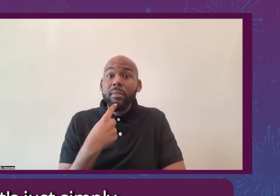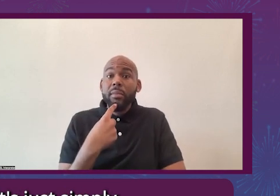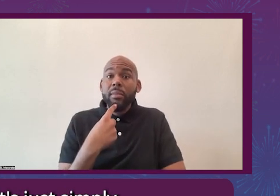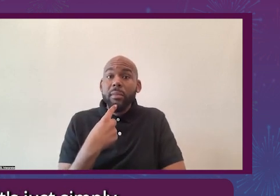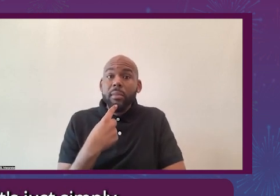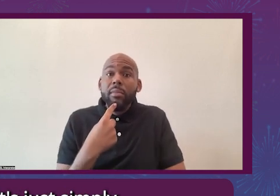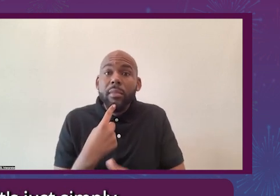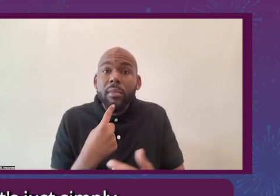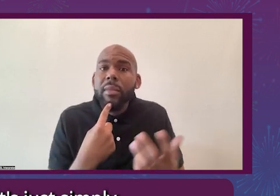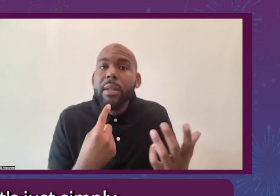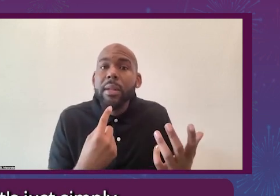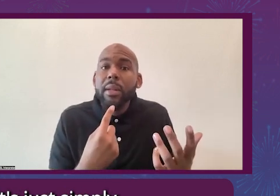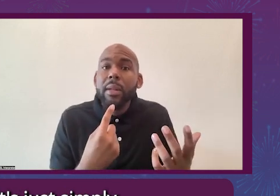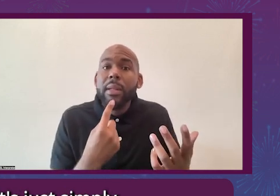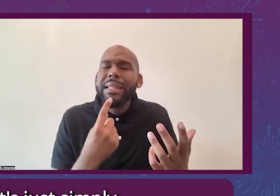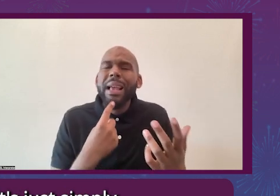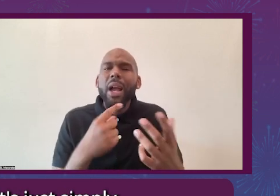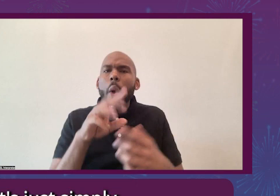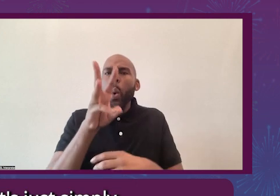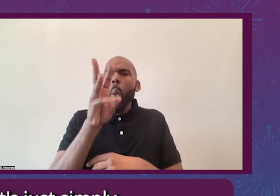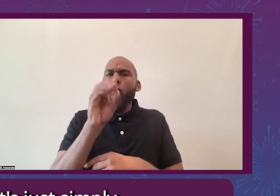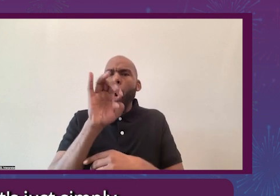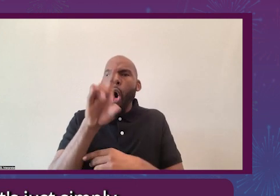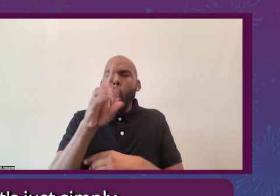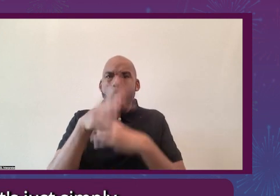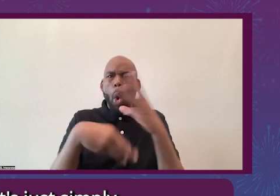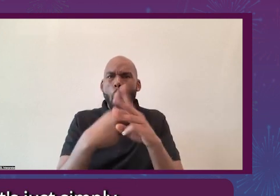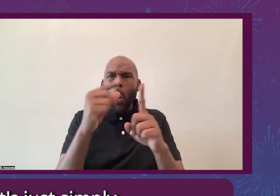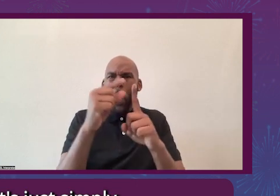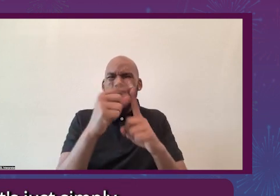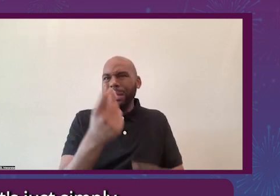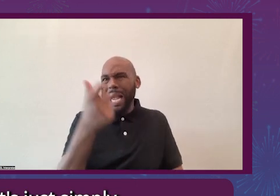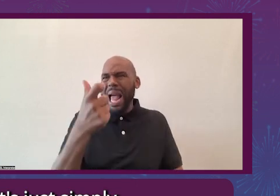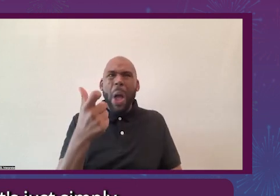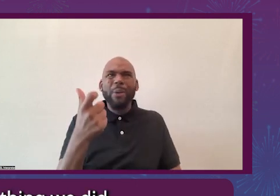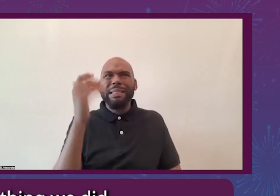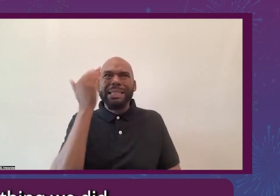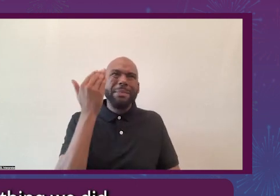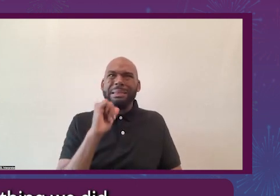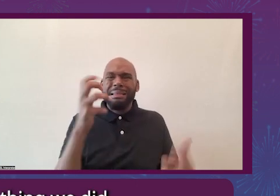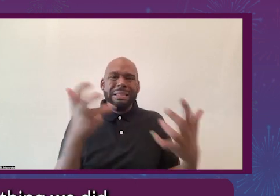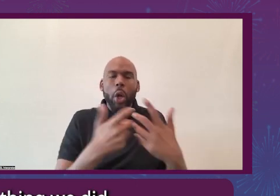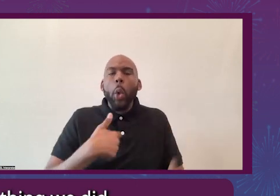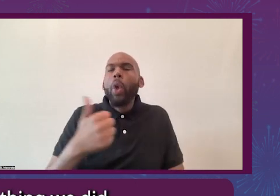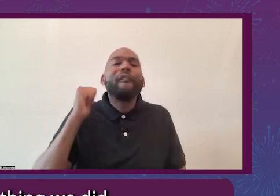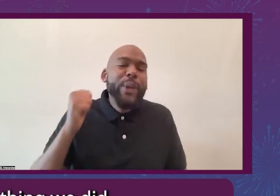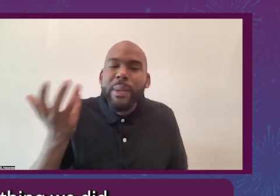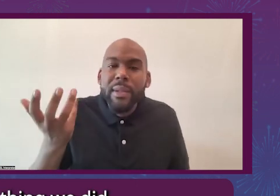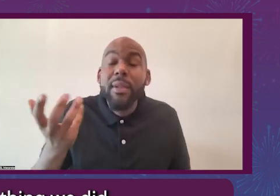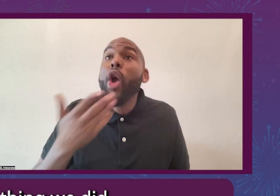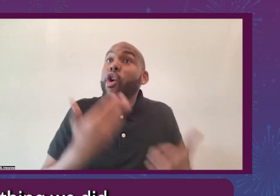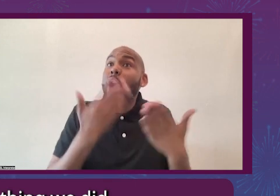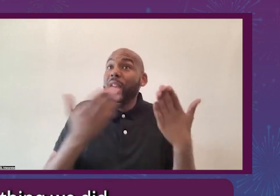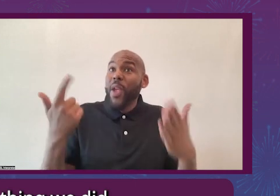said, take the word world out. It's just simply too pretentious. It's too much of a goal. But we refused. And